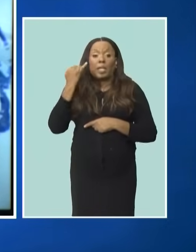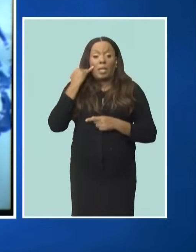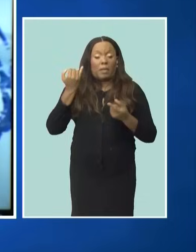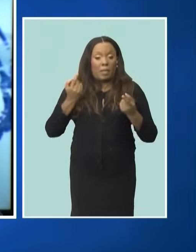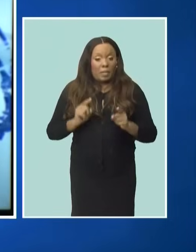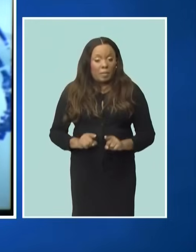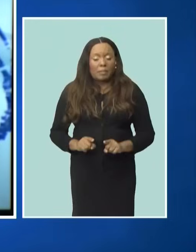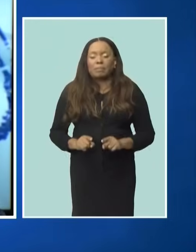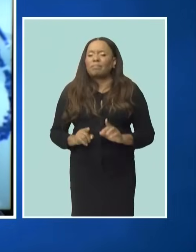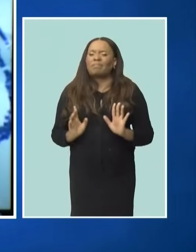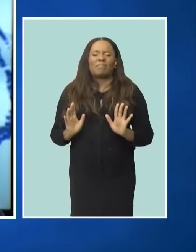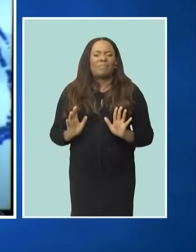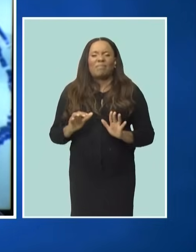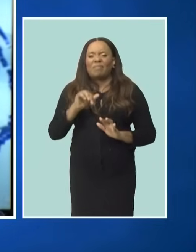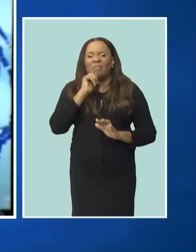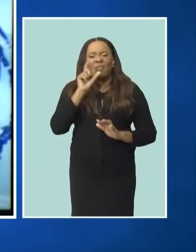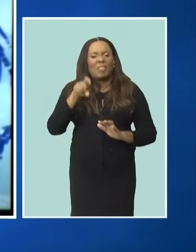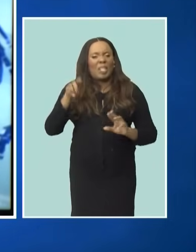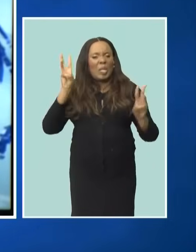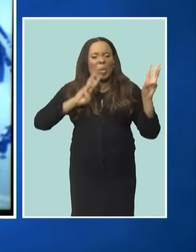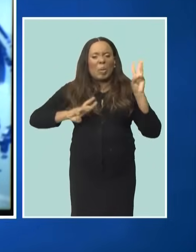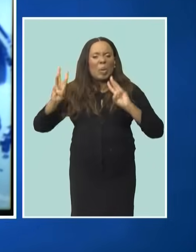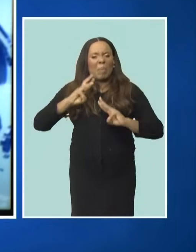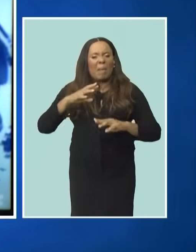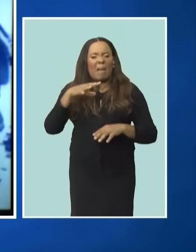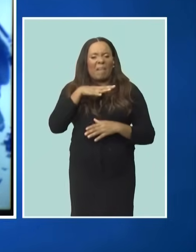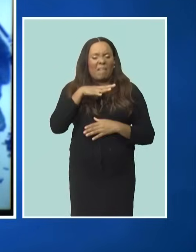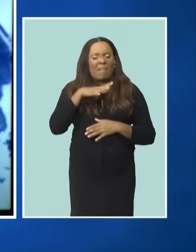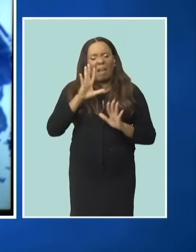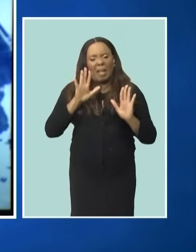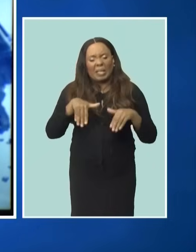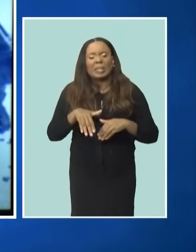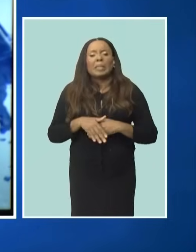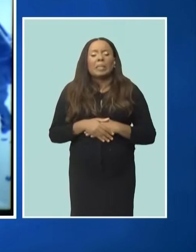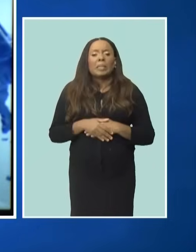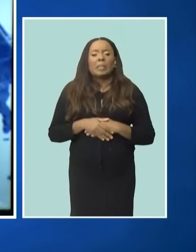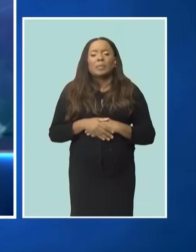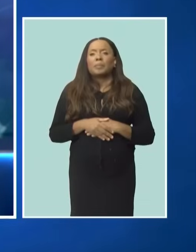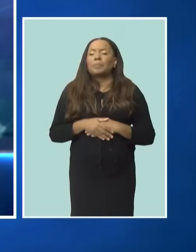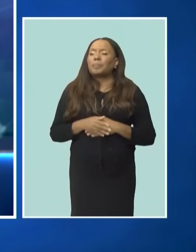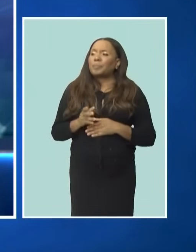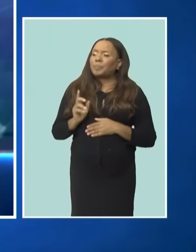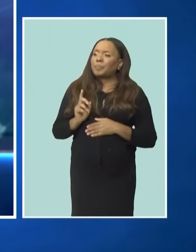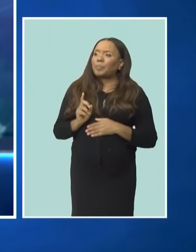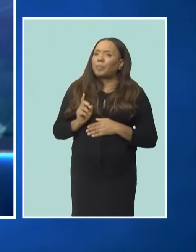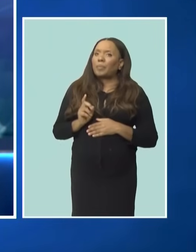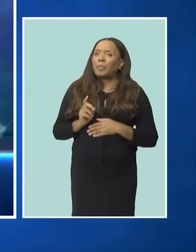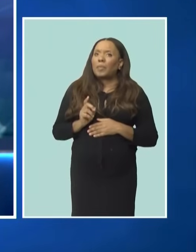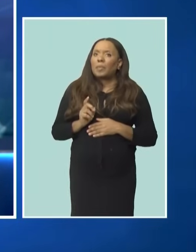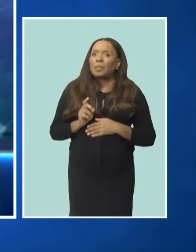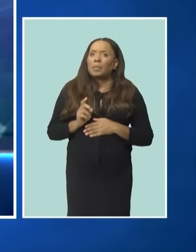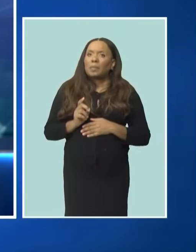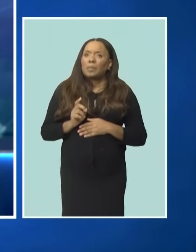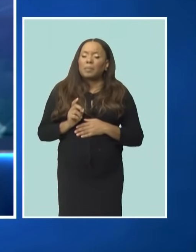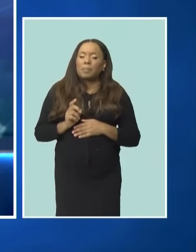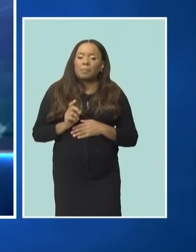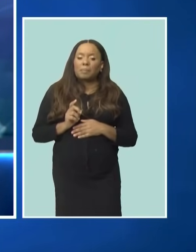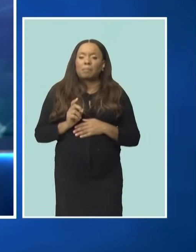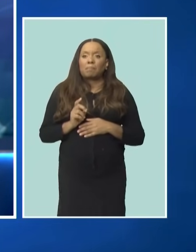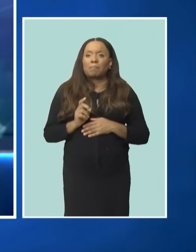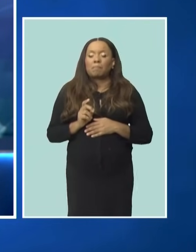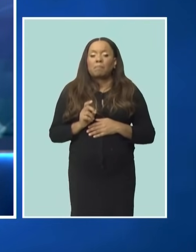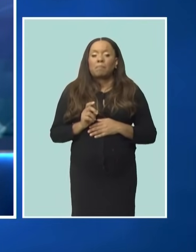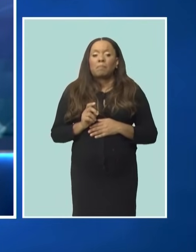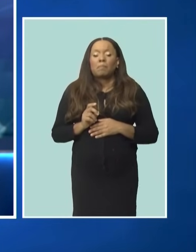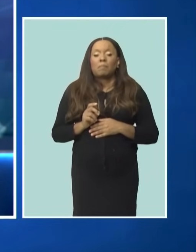then there's nothing, there's nothing really to be concerned about. Now, you said that, and we've heard that people who come